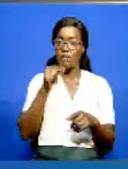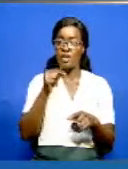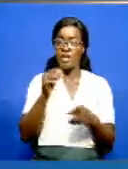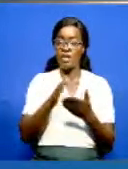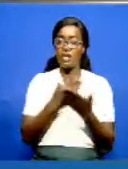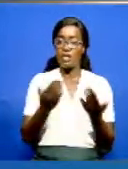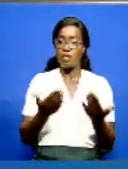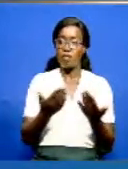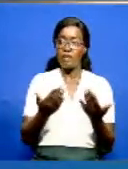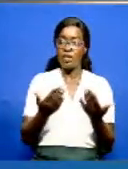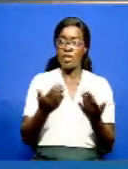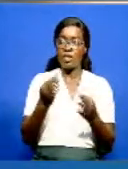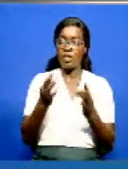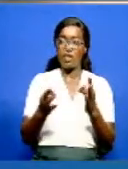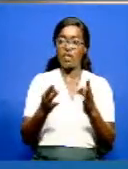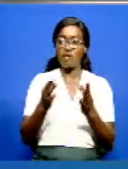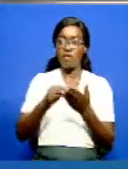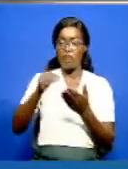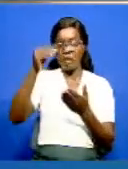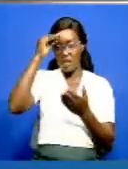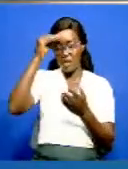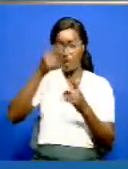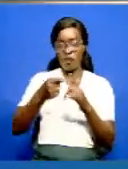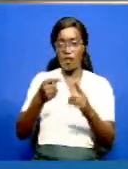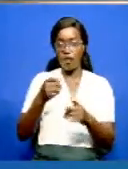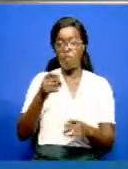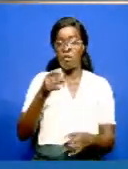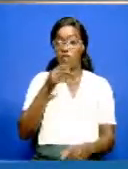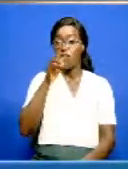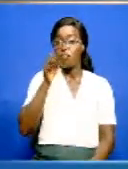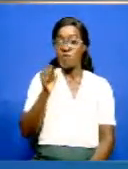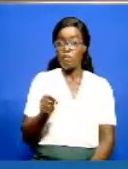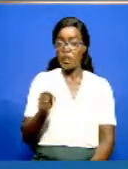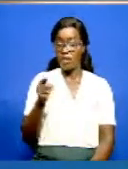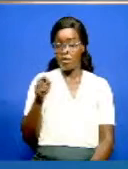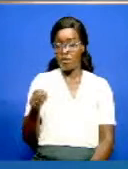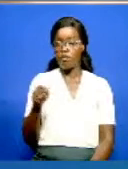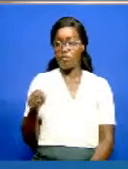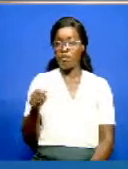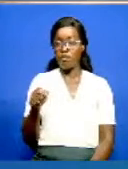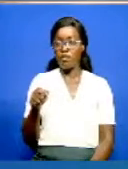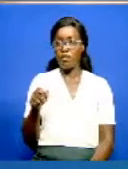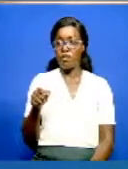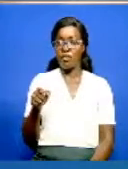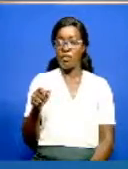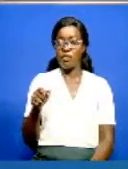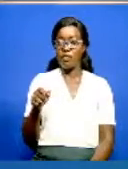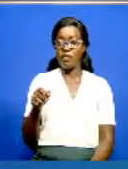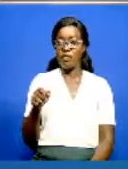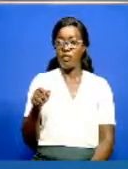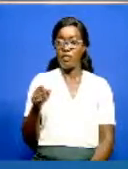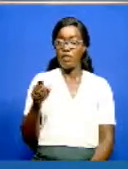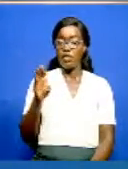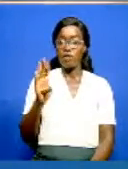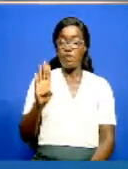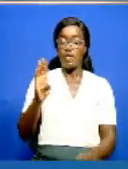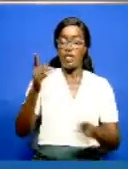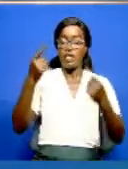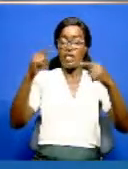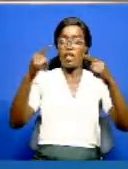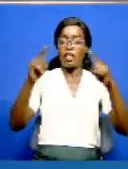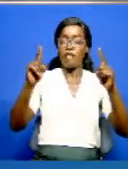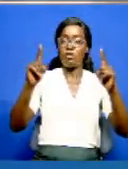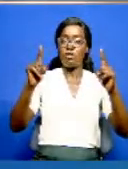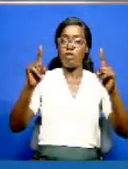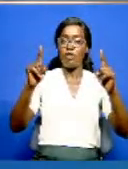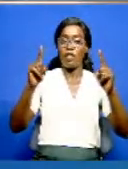I think if we have to learn from Mzee Nyachae, is that to be successful, to